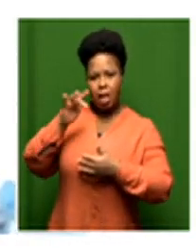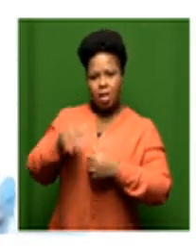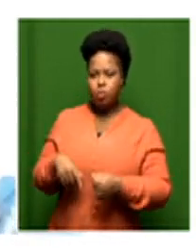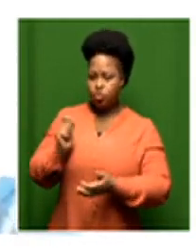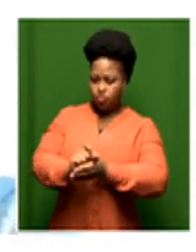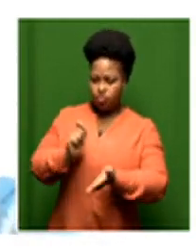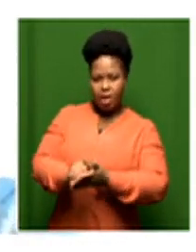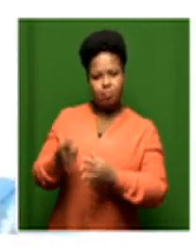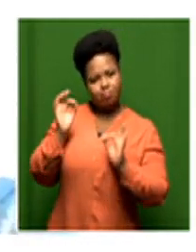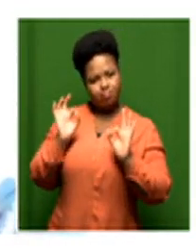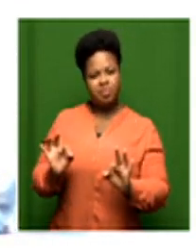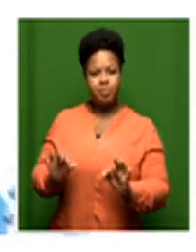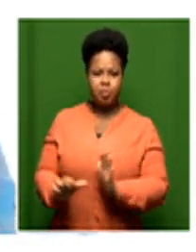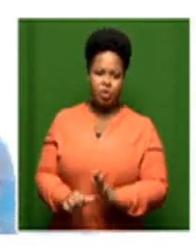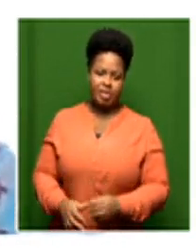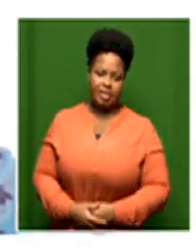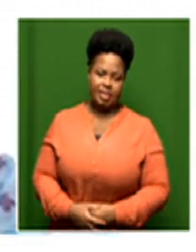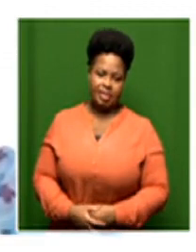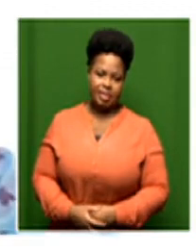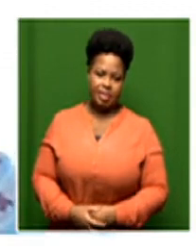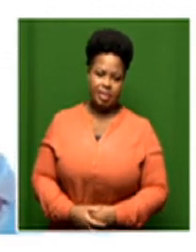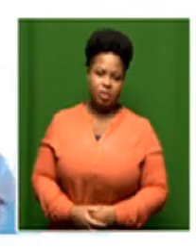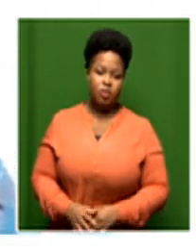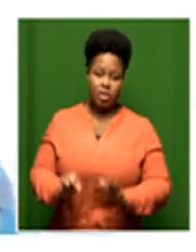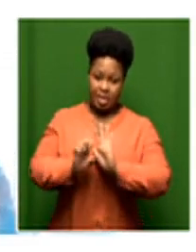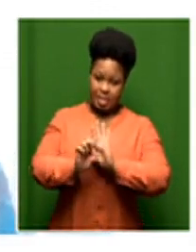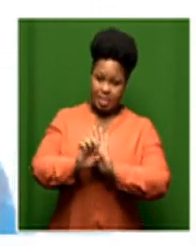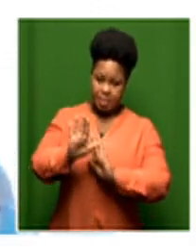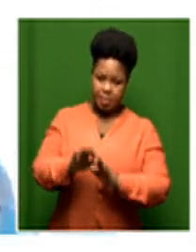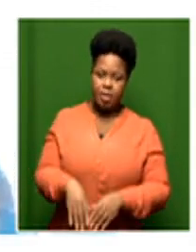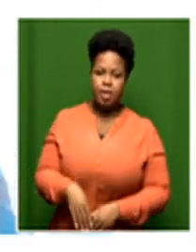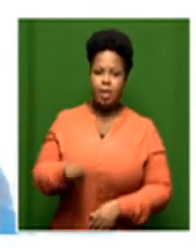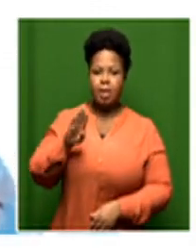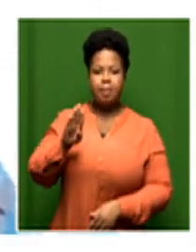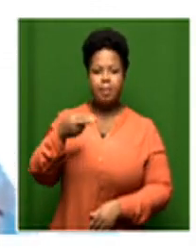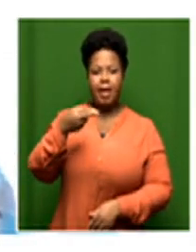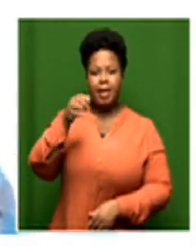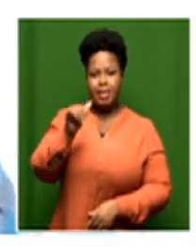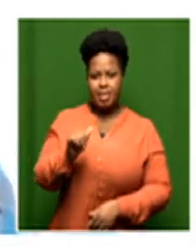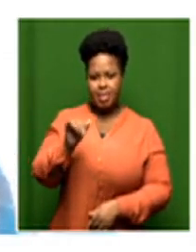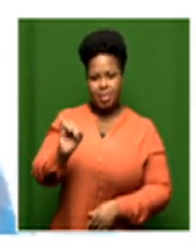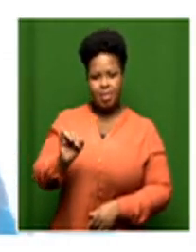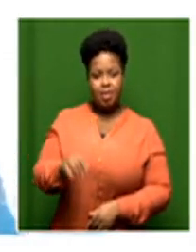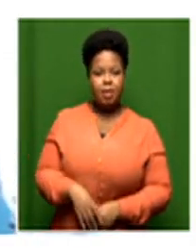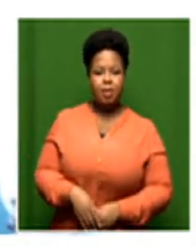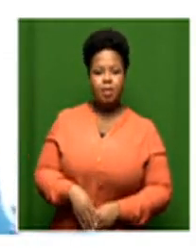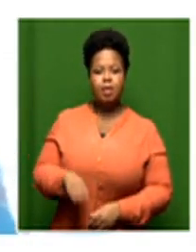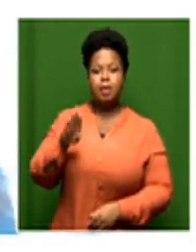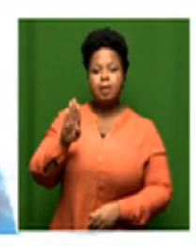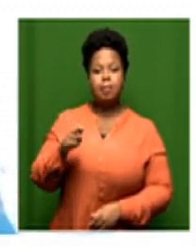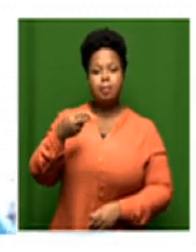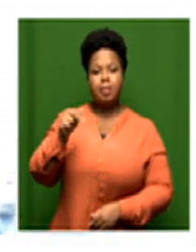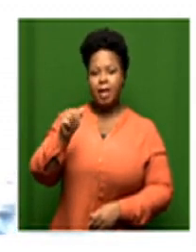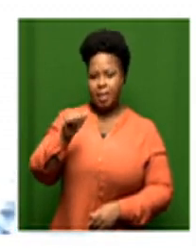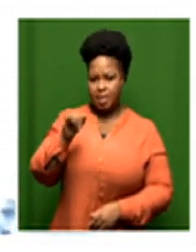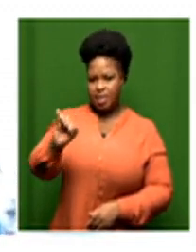the most important thing. All right. I will give an example about Ibai. Ibai. Ibai is not a